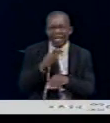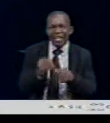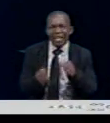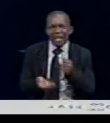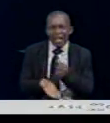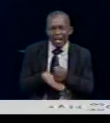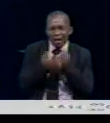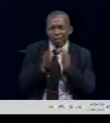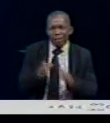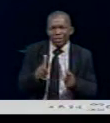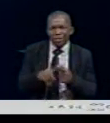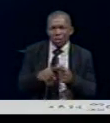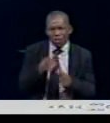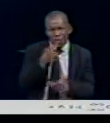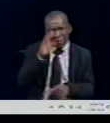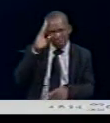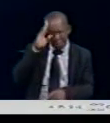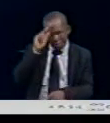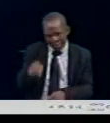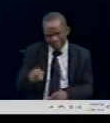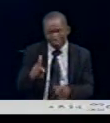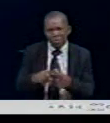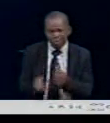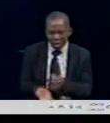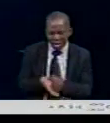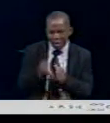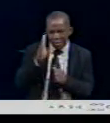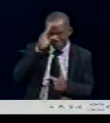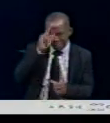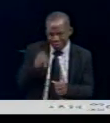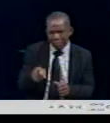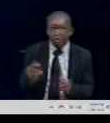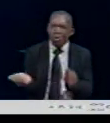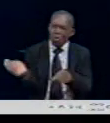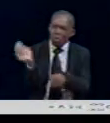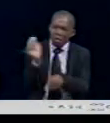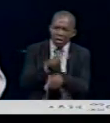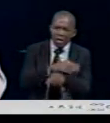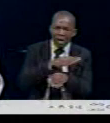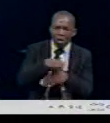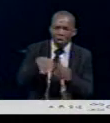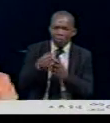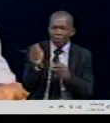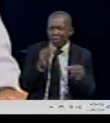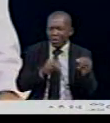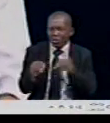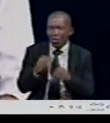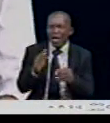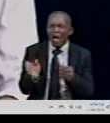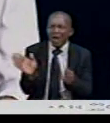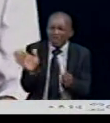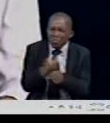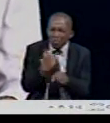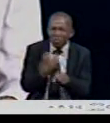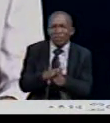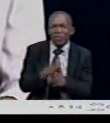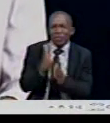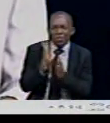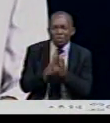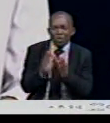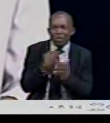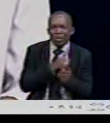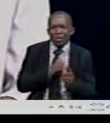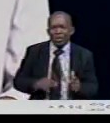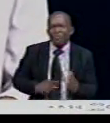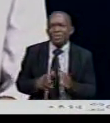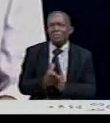unto him that will help him fight the battles and also fulfill the will of God for his life. The record is in